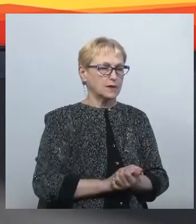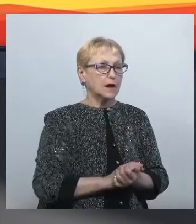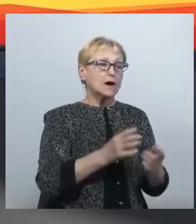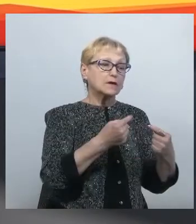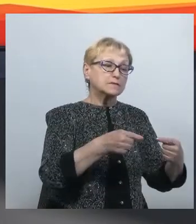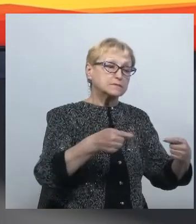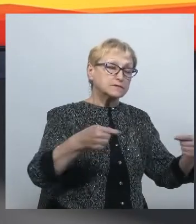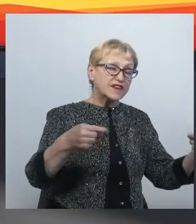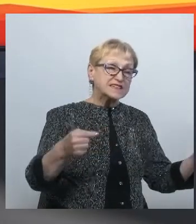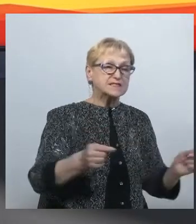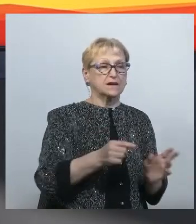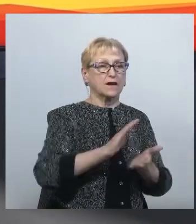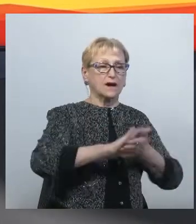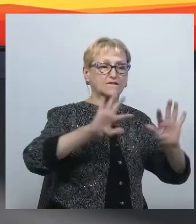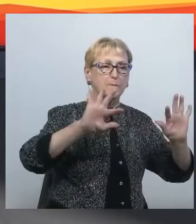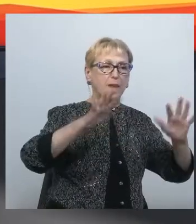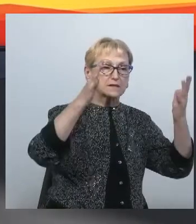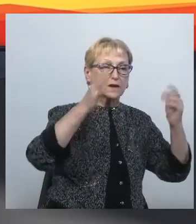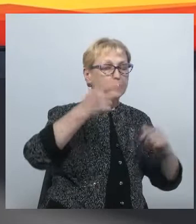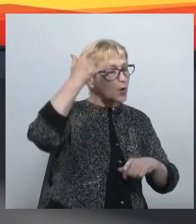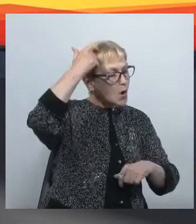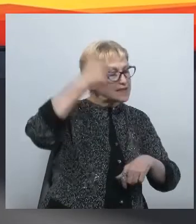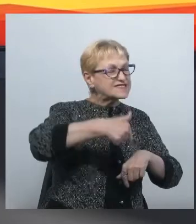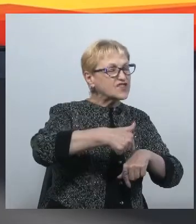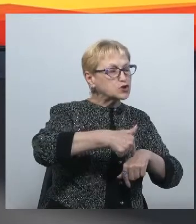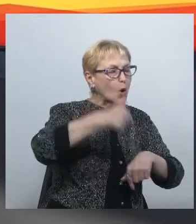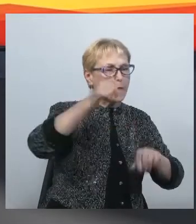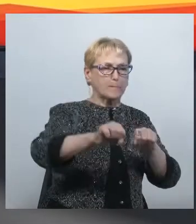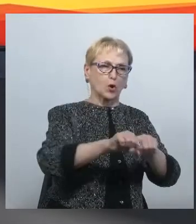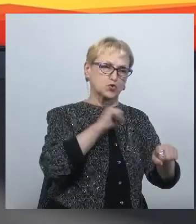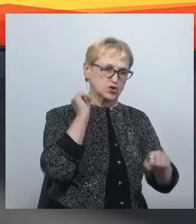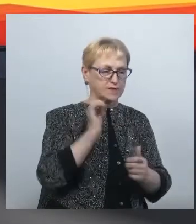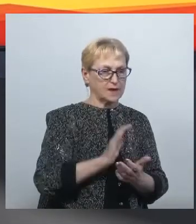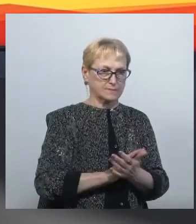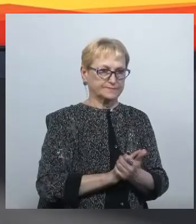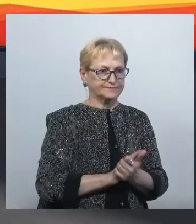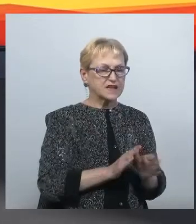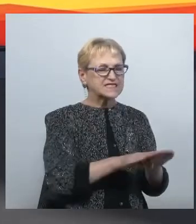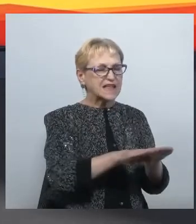compliant with the standards, because in many cases it's not about conscious